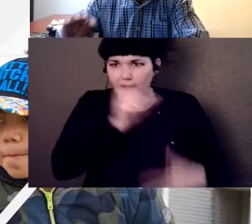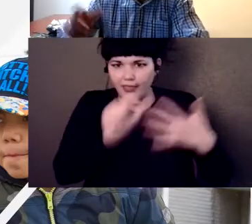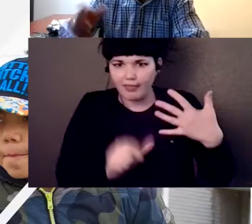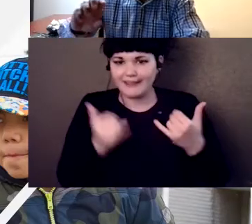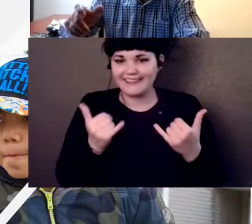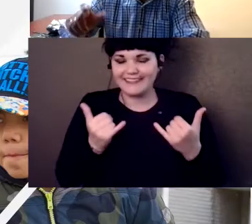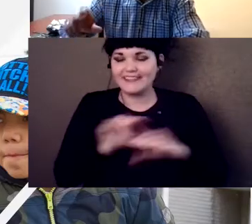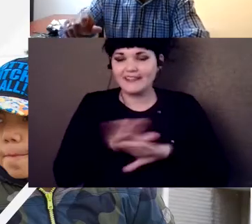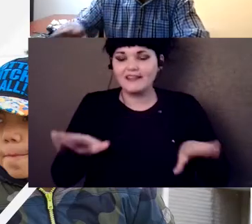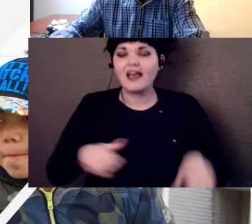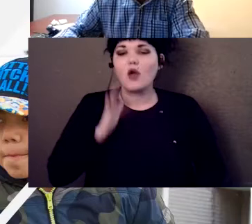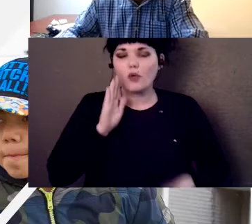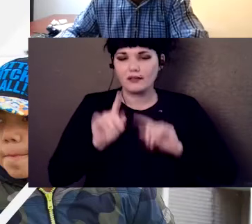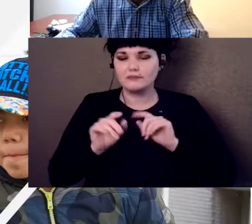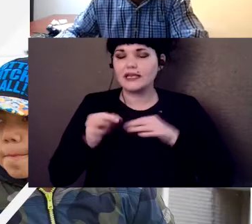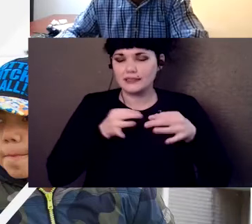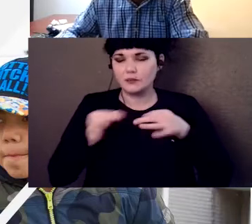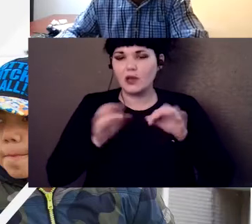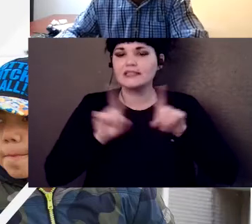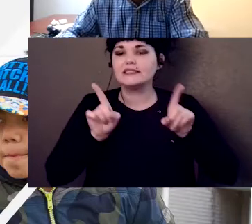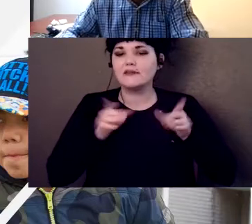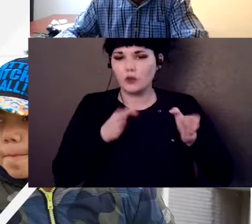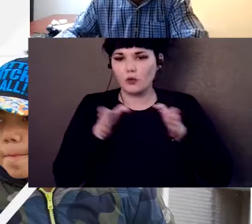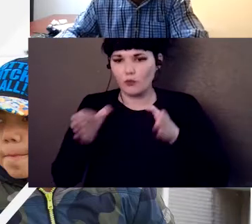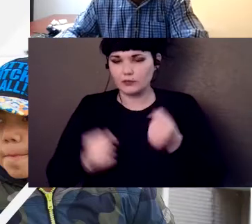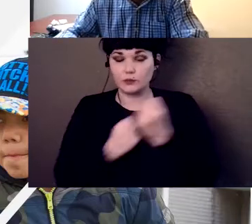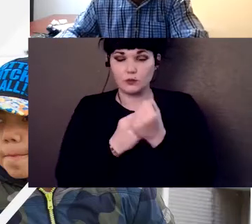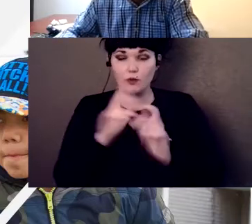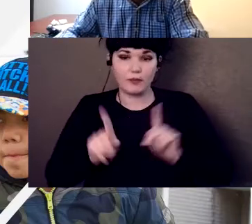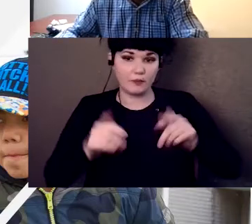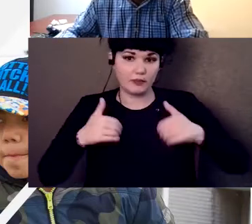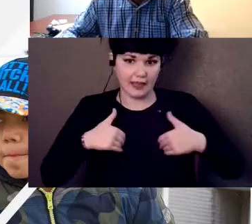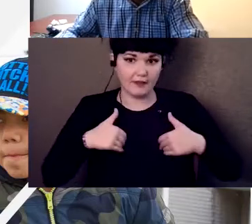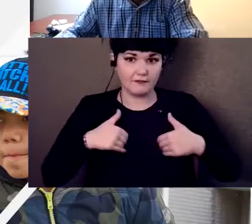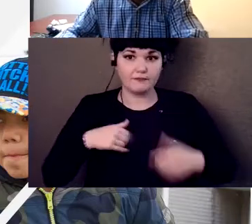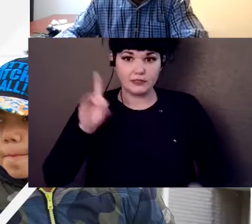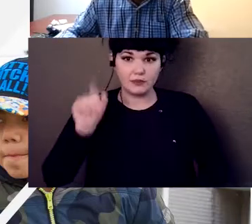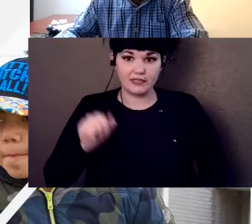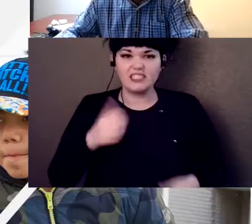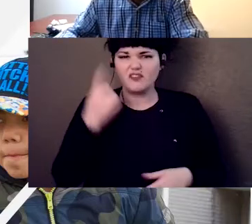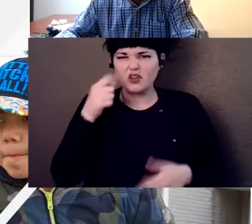I'm going to explain different ways that we support individuals with disabilities in those areas.